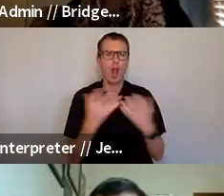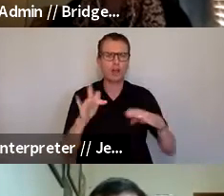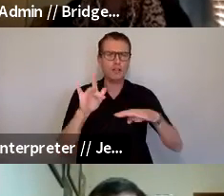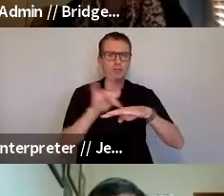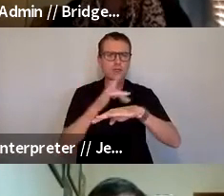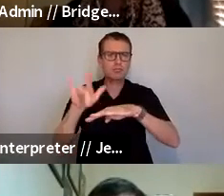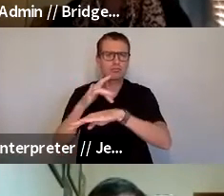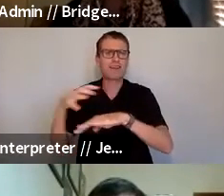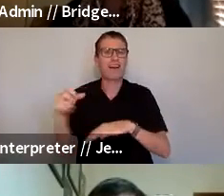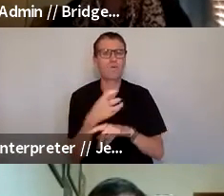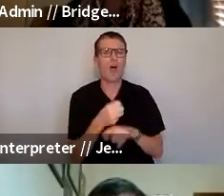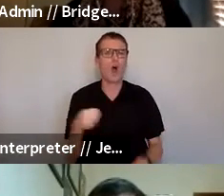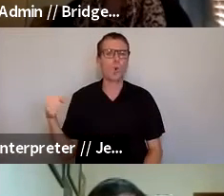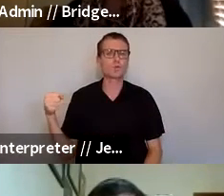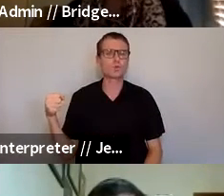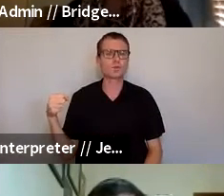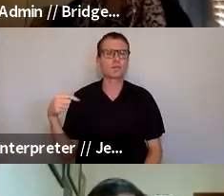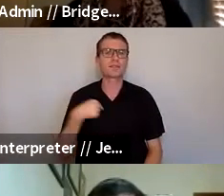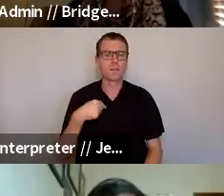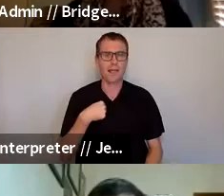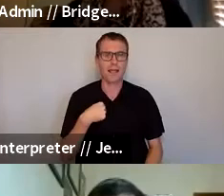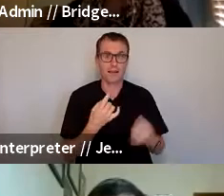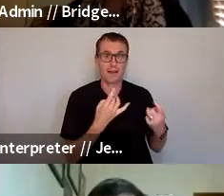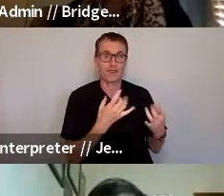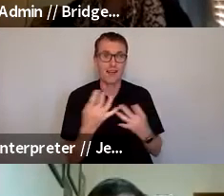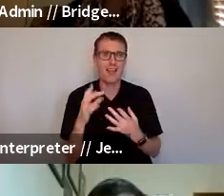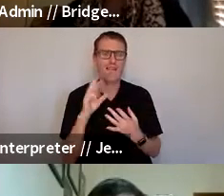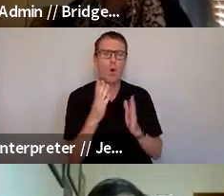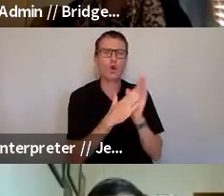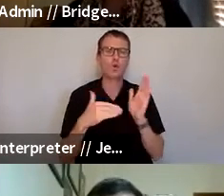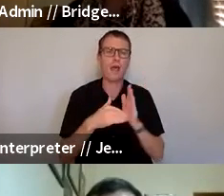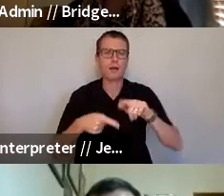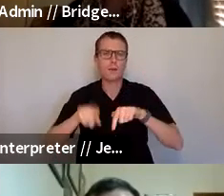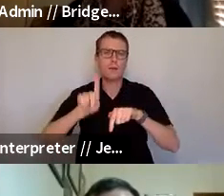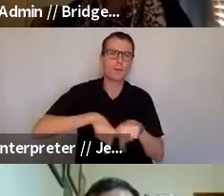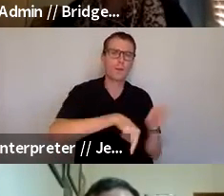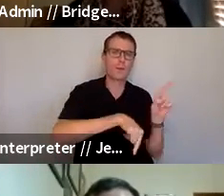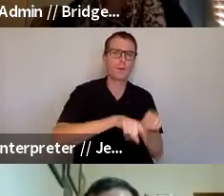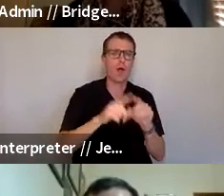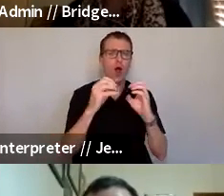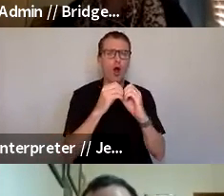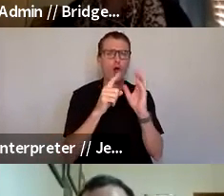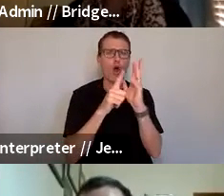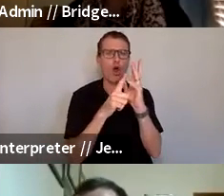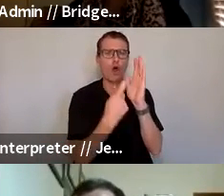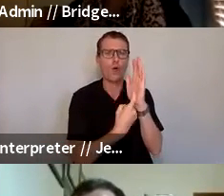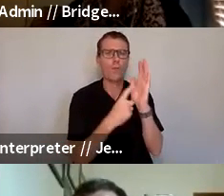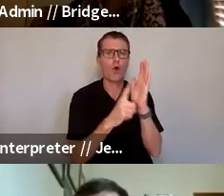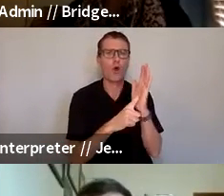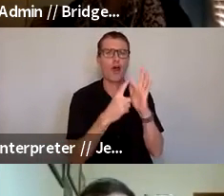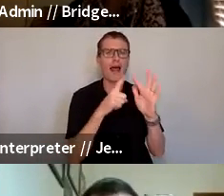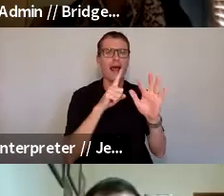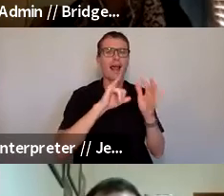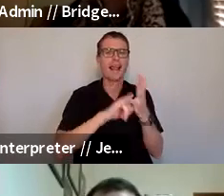just preparing for the New Zealand Burlesque Festival. So obviously that had to stop. And that's been a documentary that I've been working on for the last 7